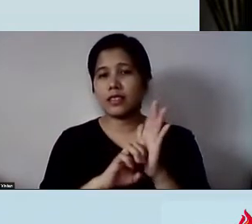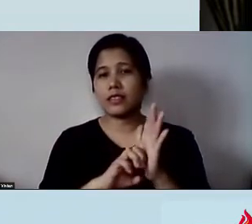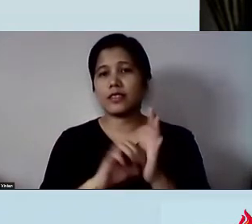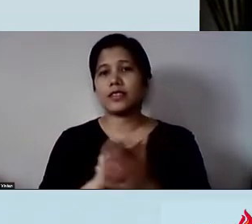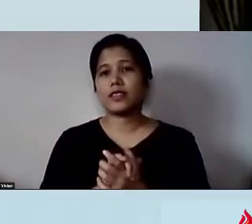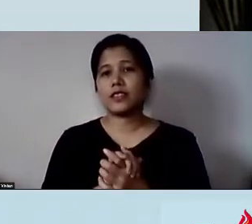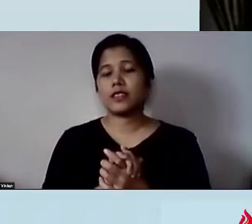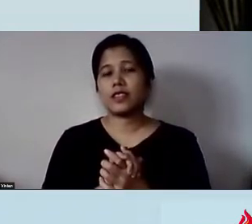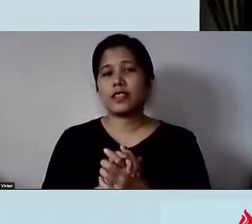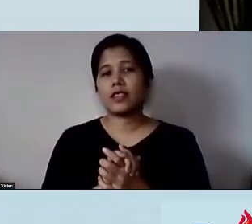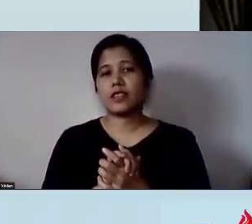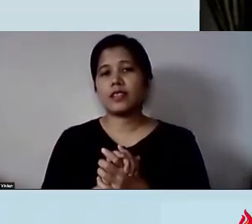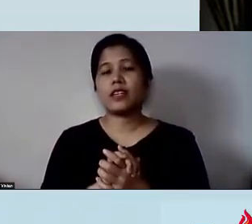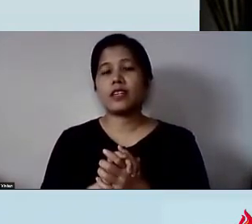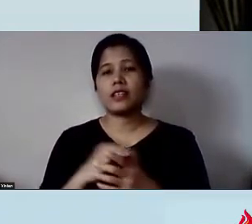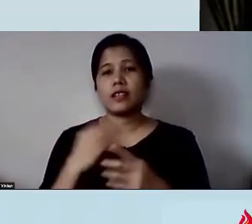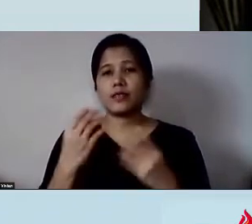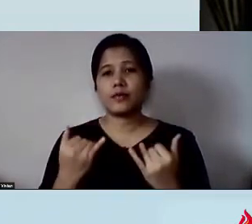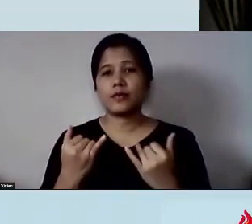Resolution Number